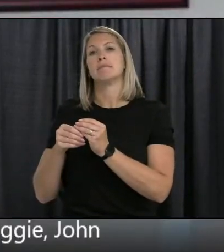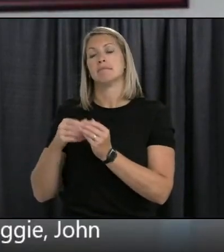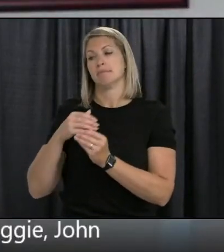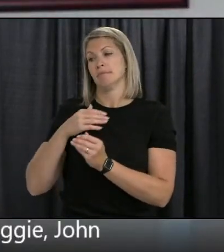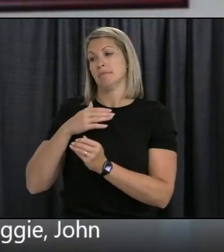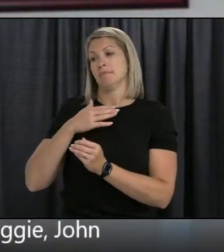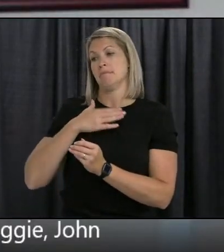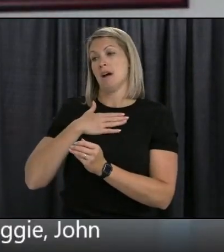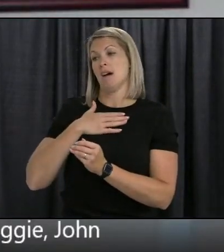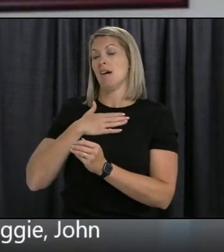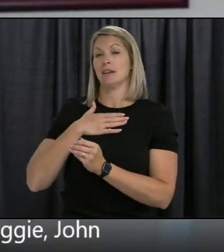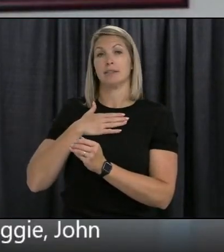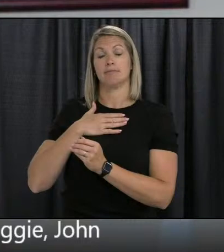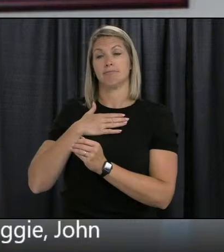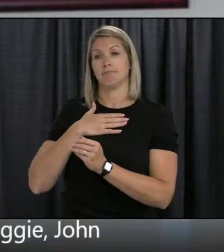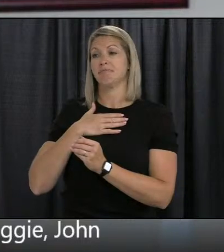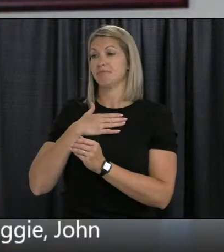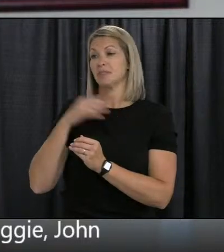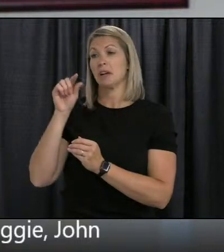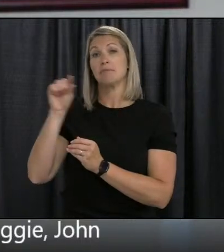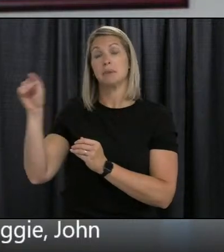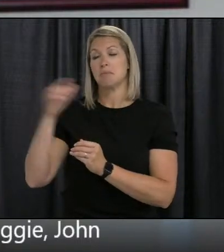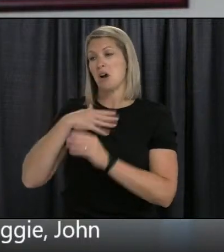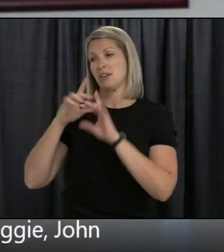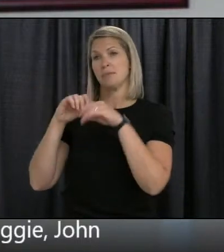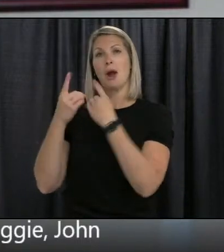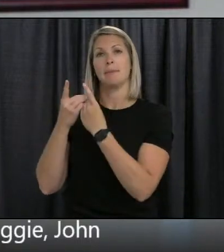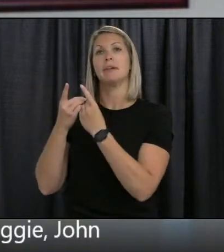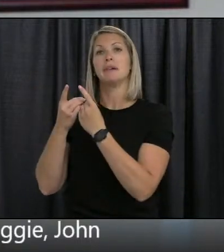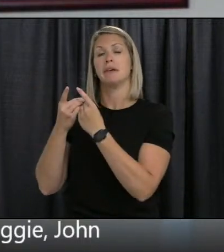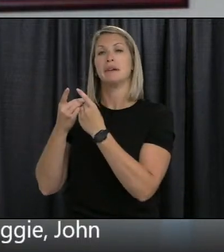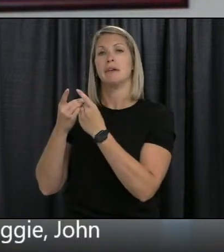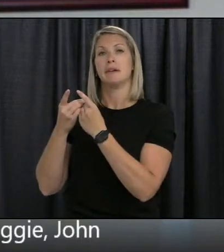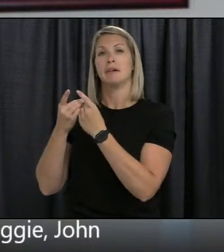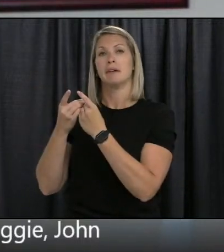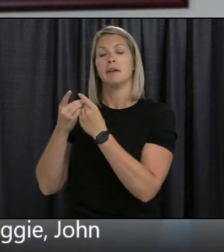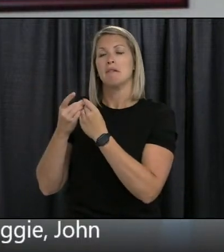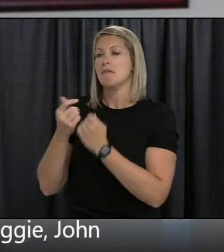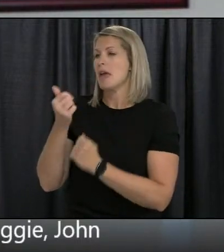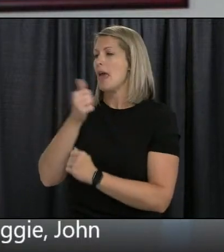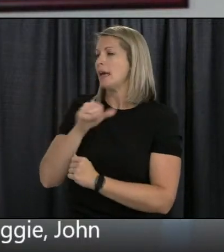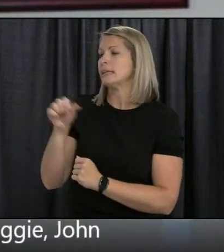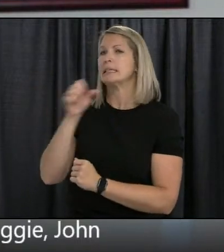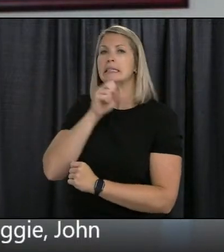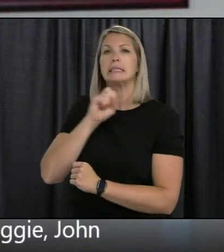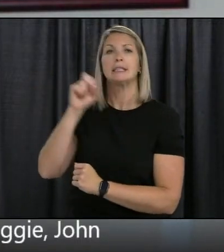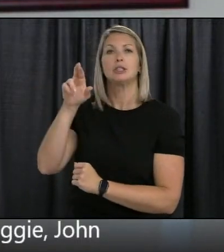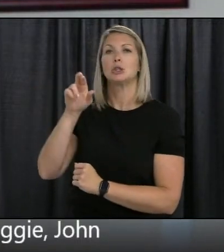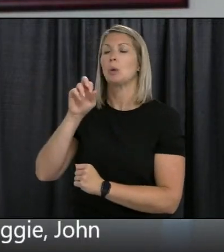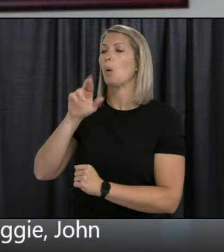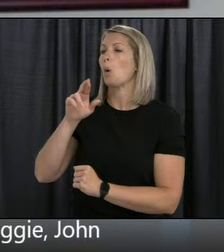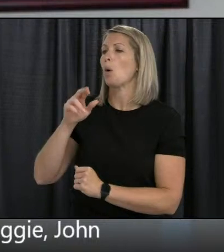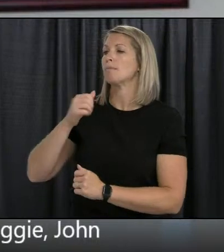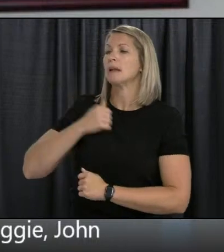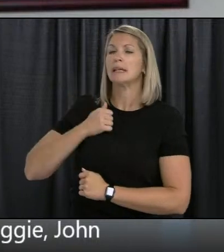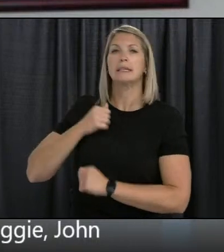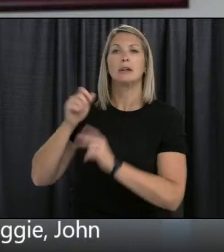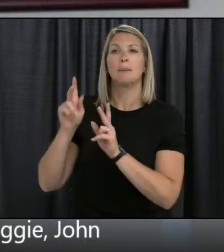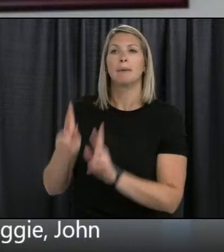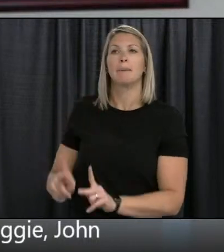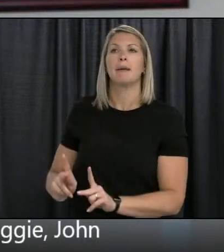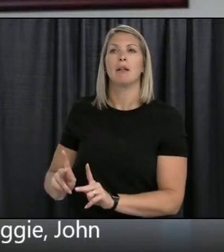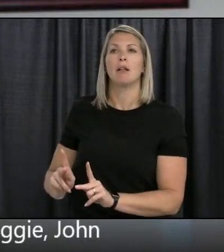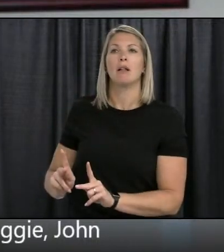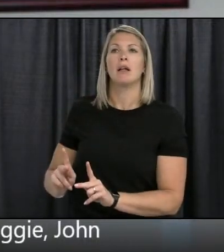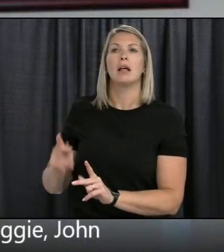with Dr. Fitzgerald, for example, with senior military personnel in Atlantic Canada,